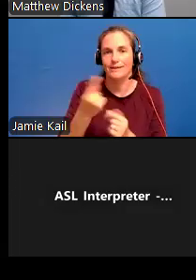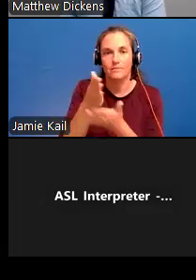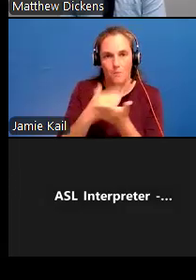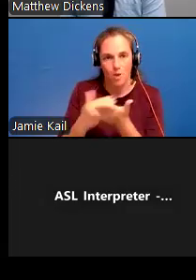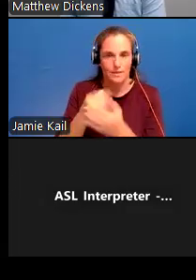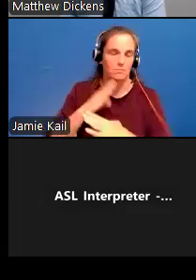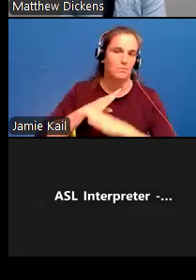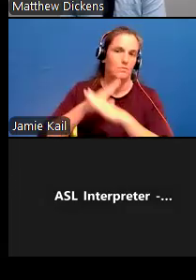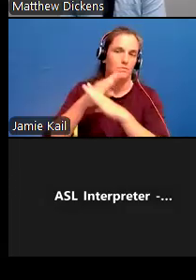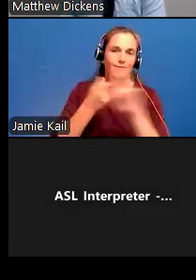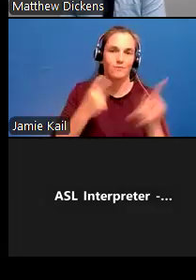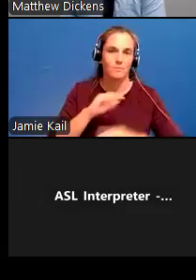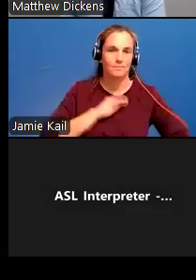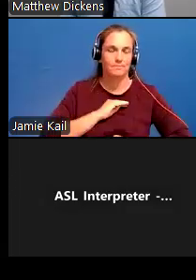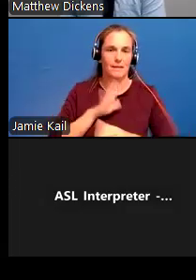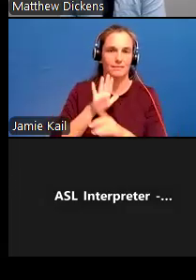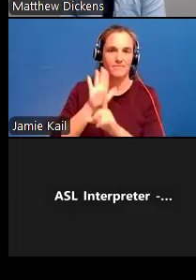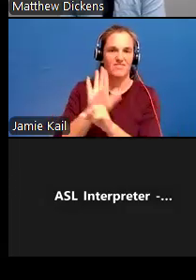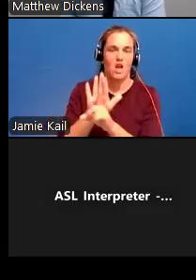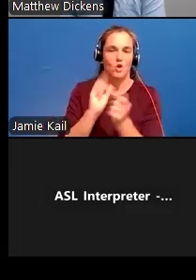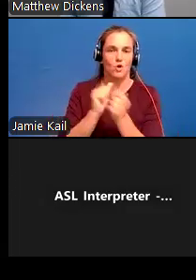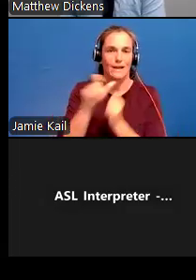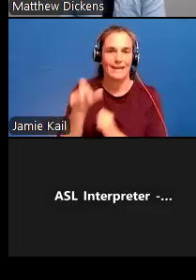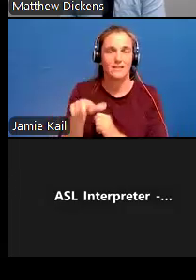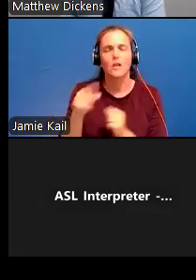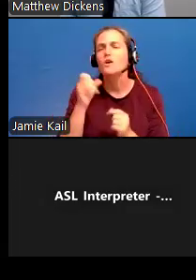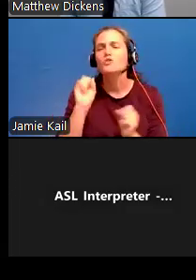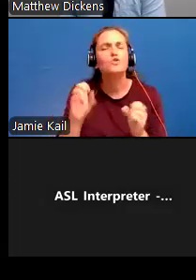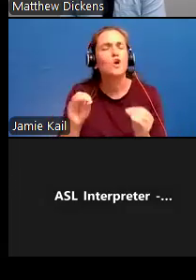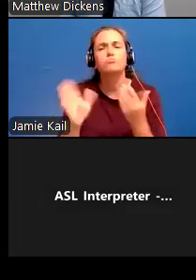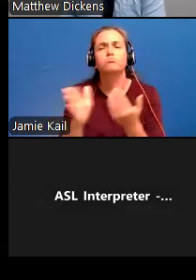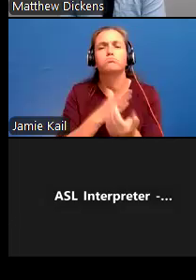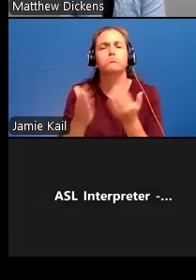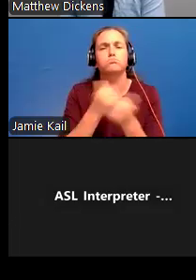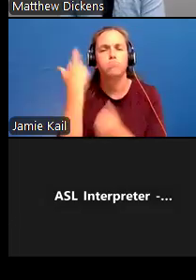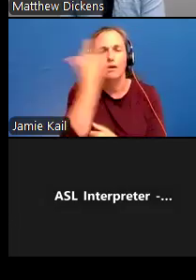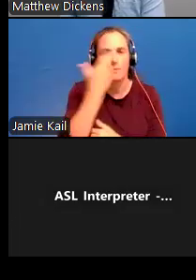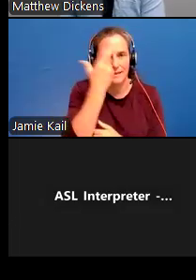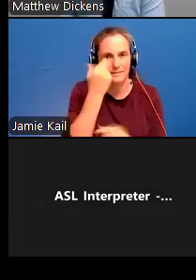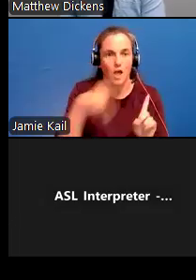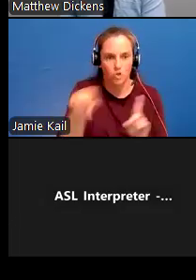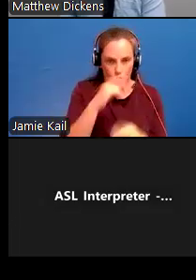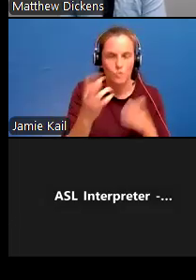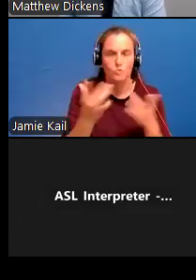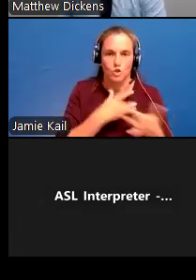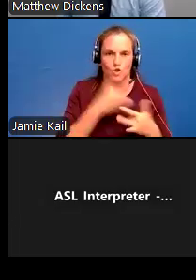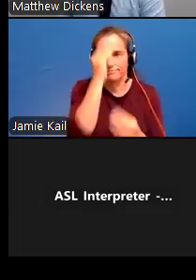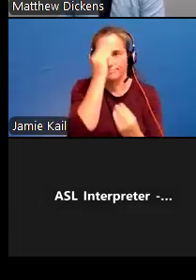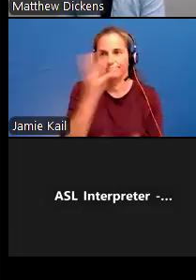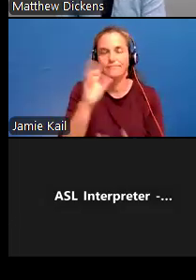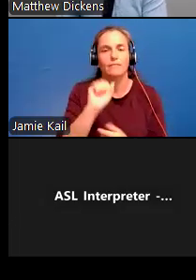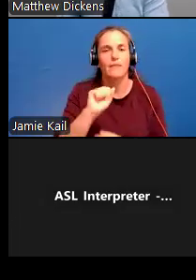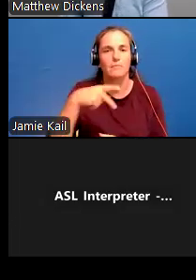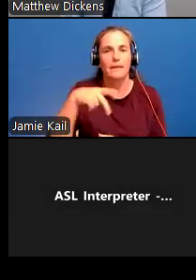them from being able to meet his or her needs. So whatever the reasons, these concerns should be reported to APS.